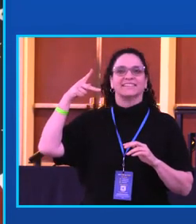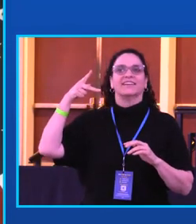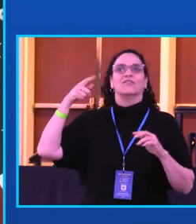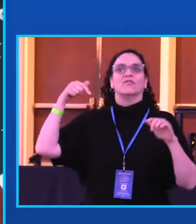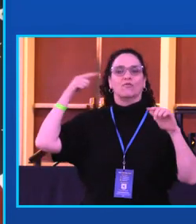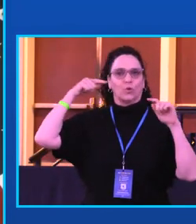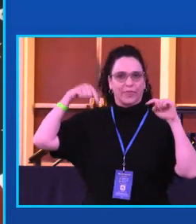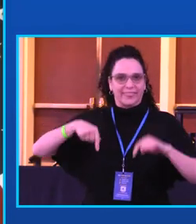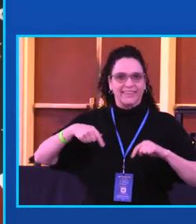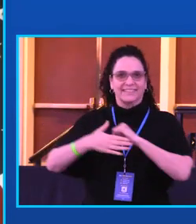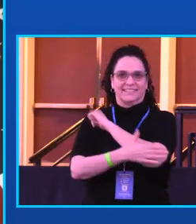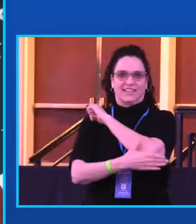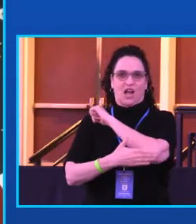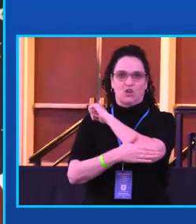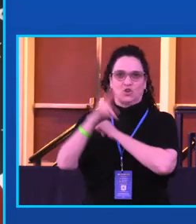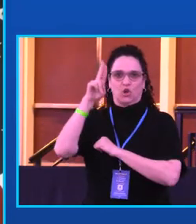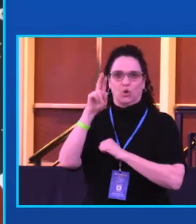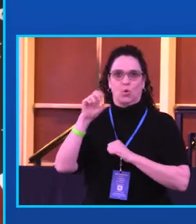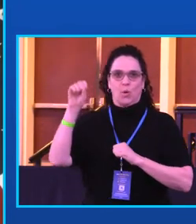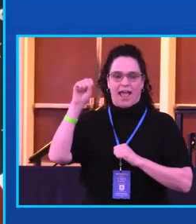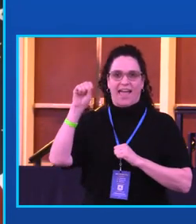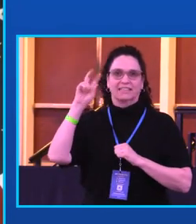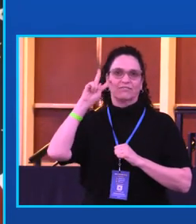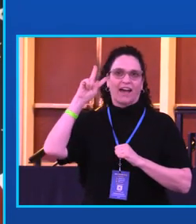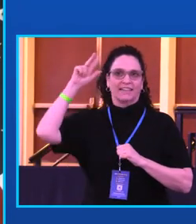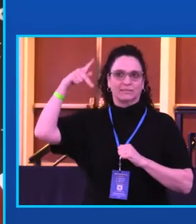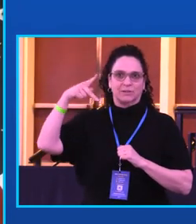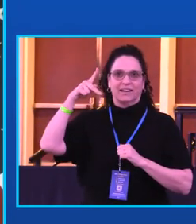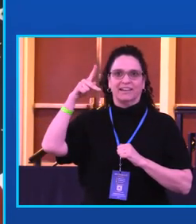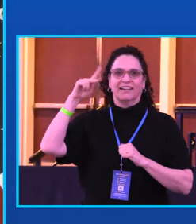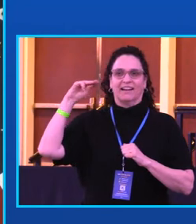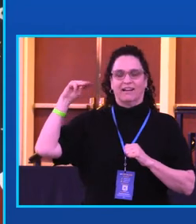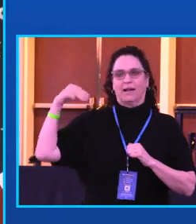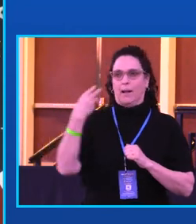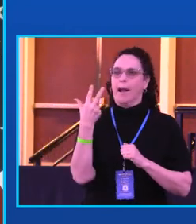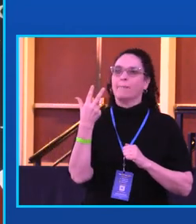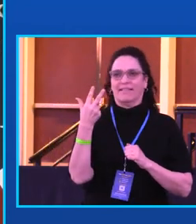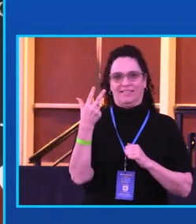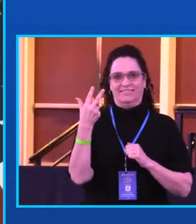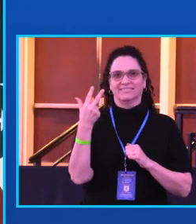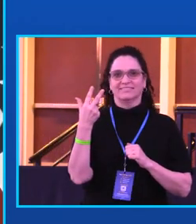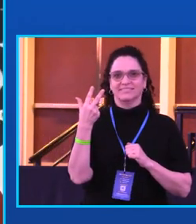these United States, Vice President Kamala Harris.